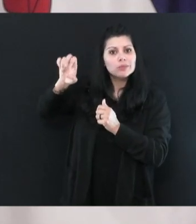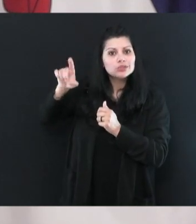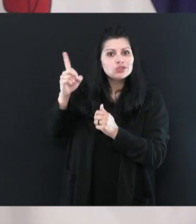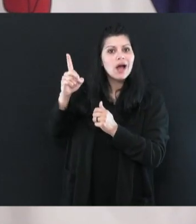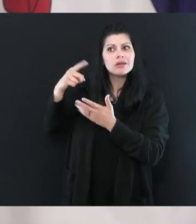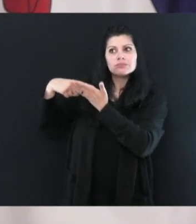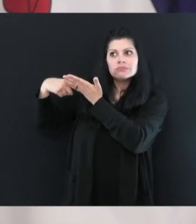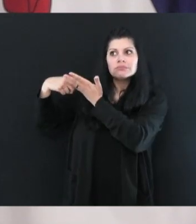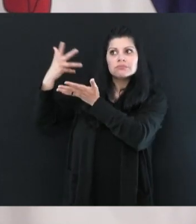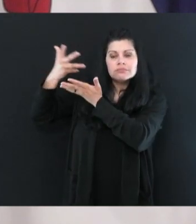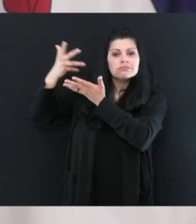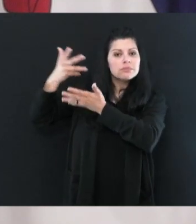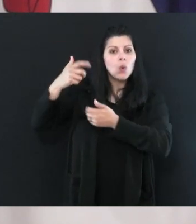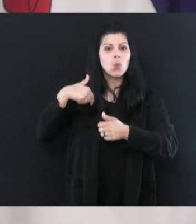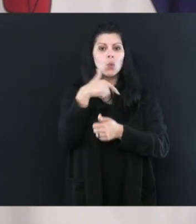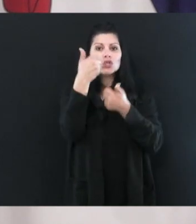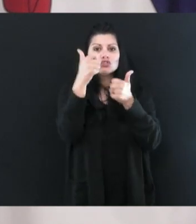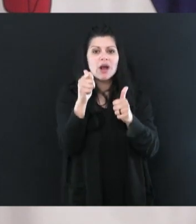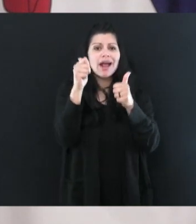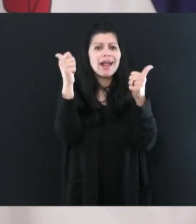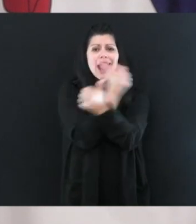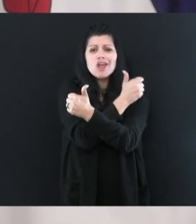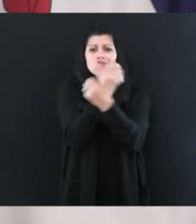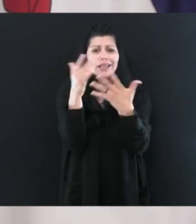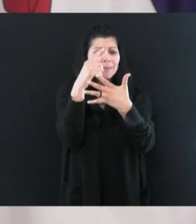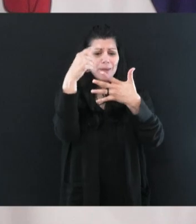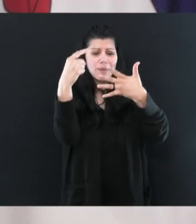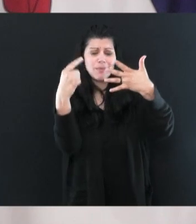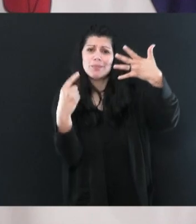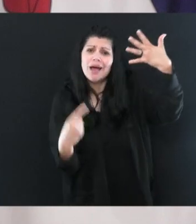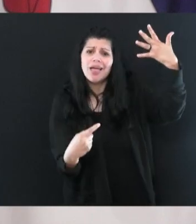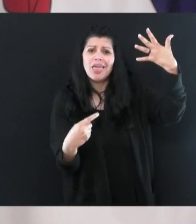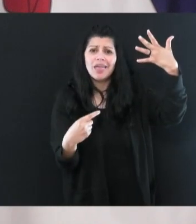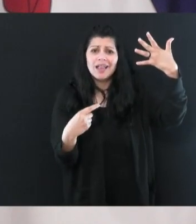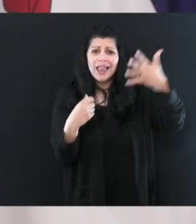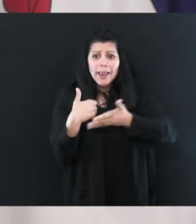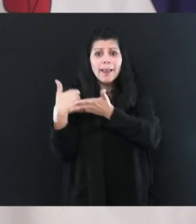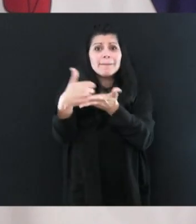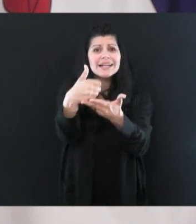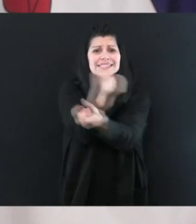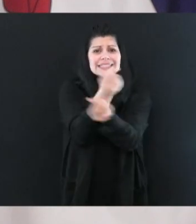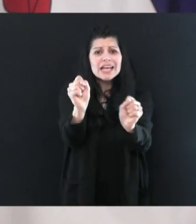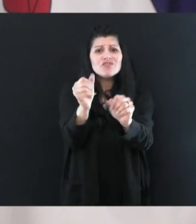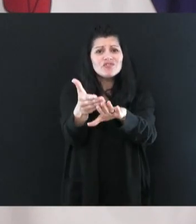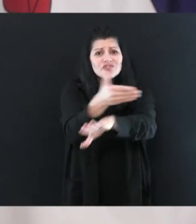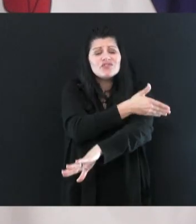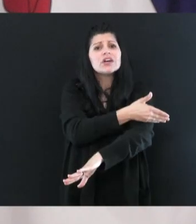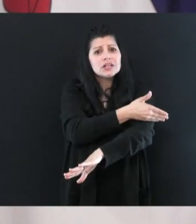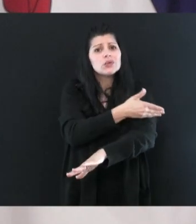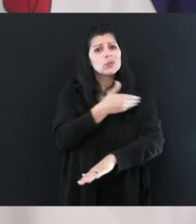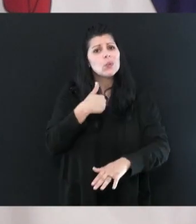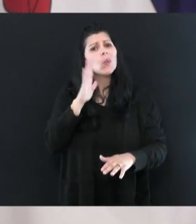can do to make things better and safer. And that's what we're going to continue to do.